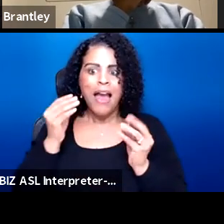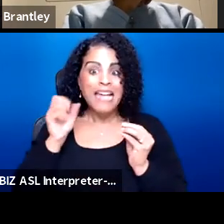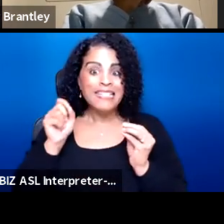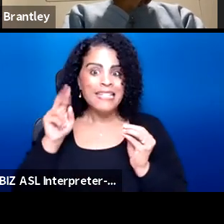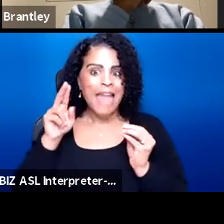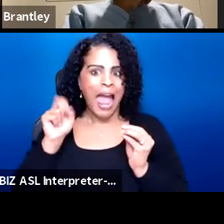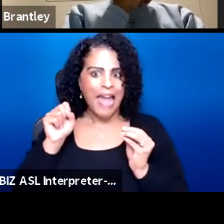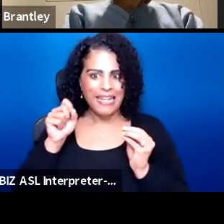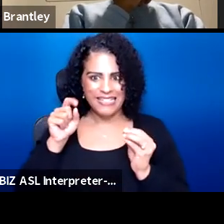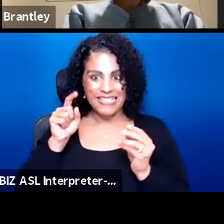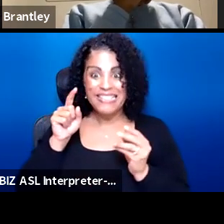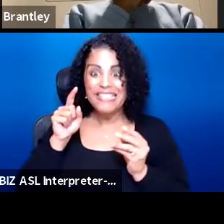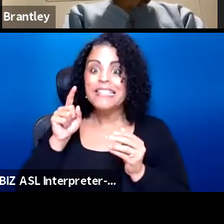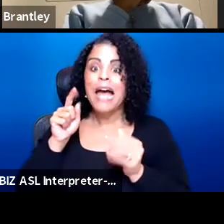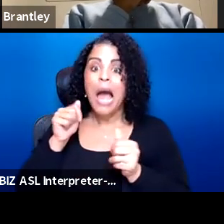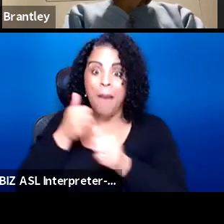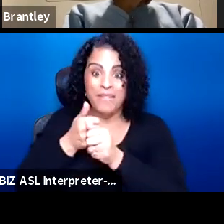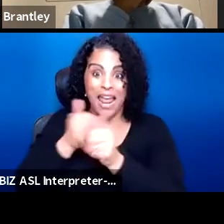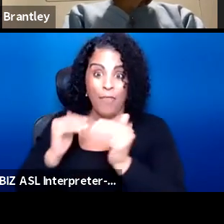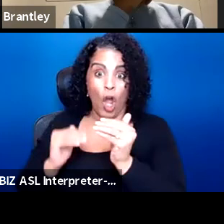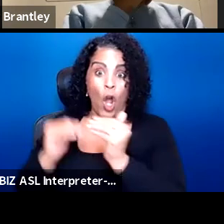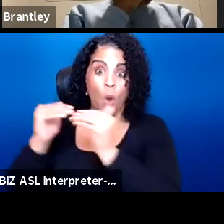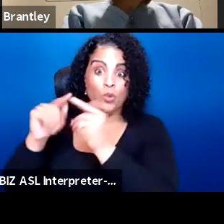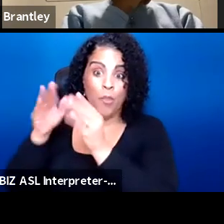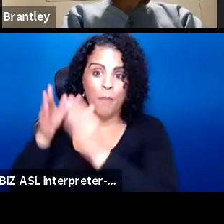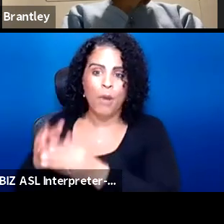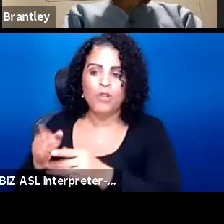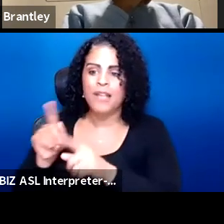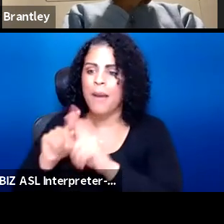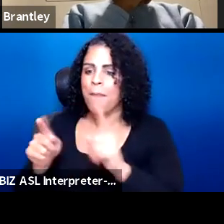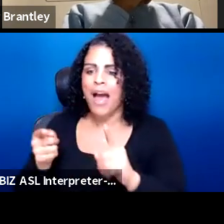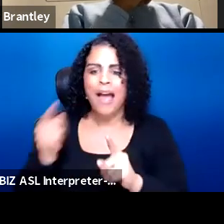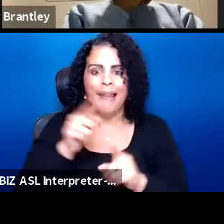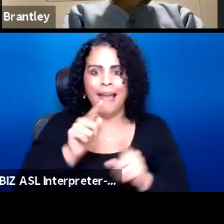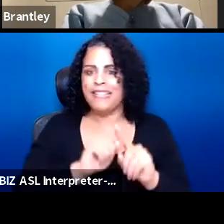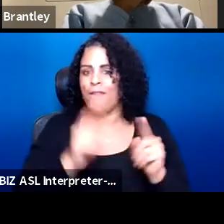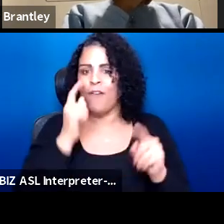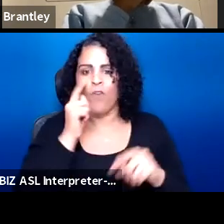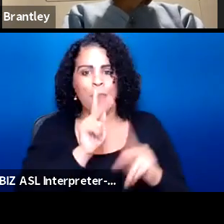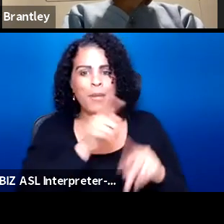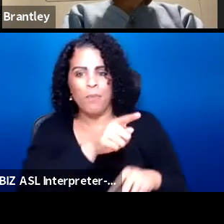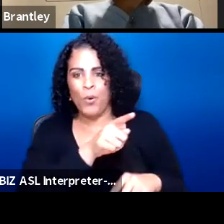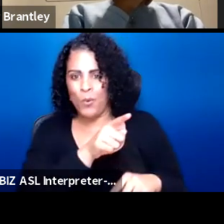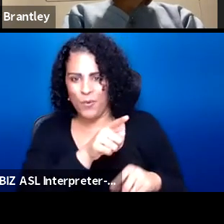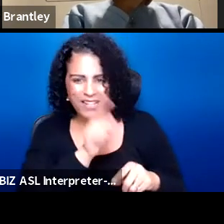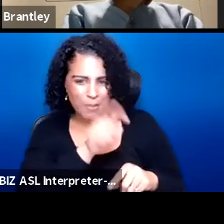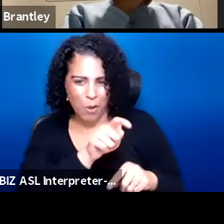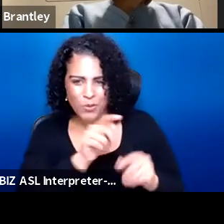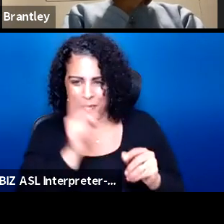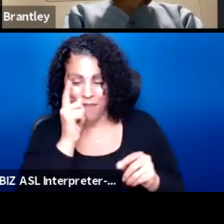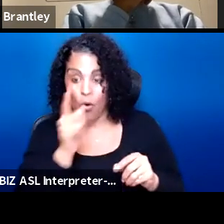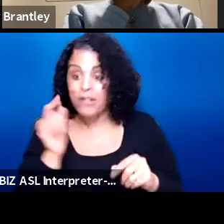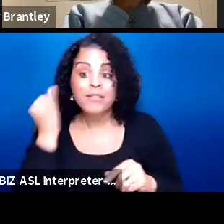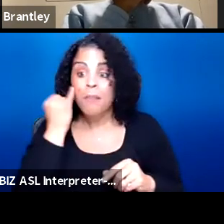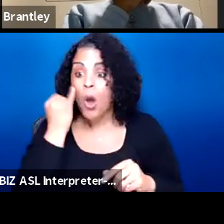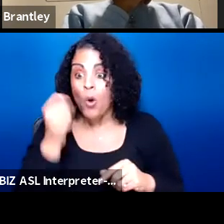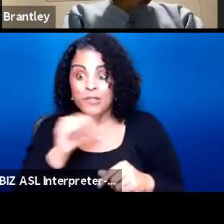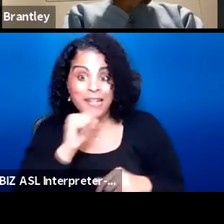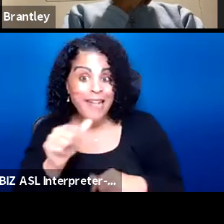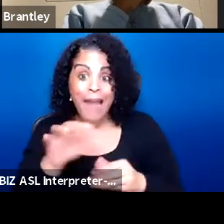towards that person rather than a person who does a different practice of like stuff. It's like when they say there are not enough Black playwrights and not enough